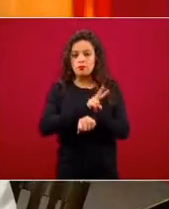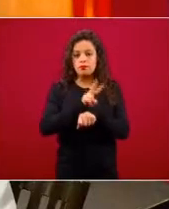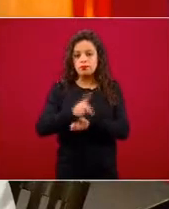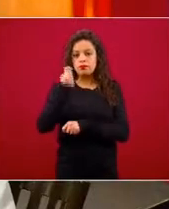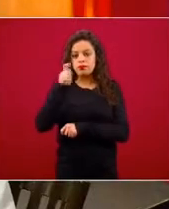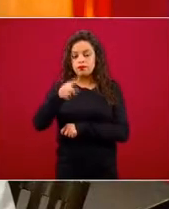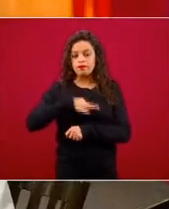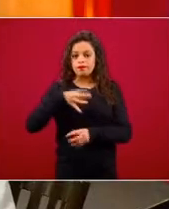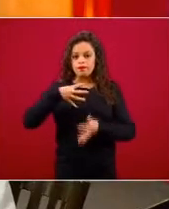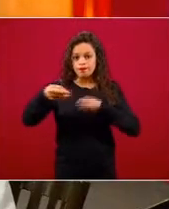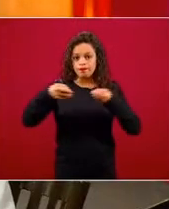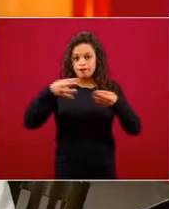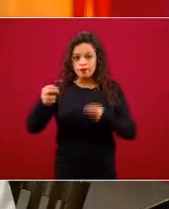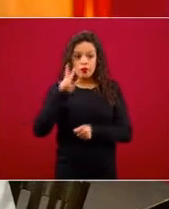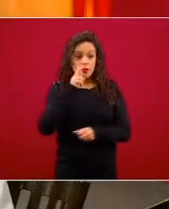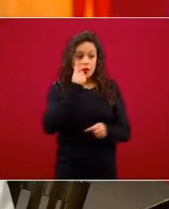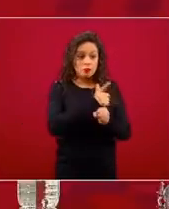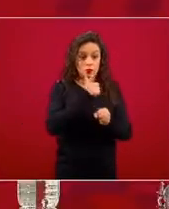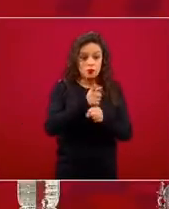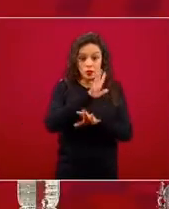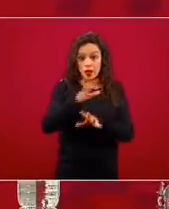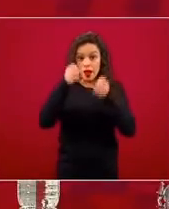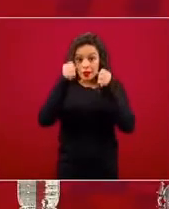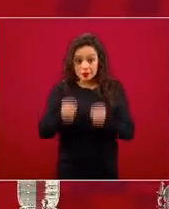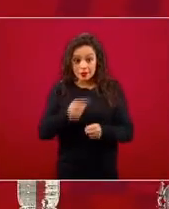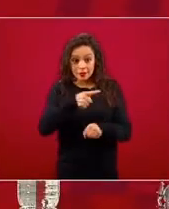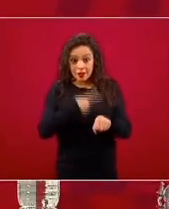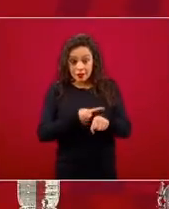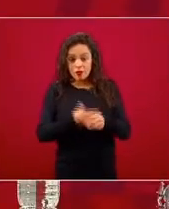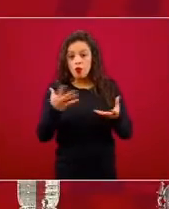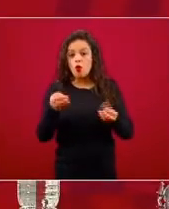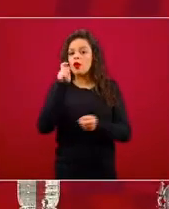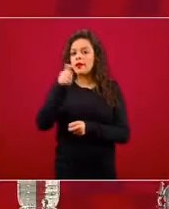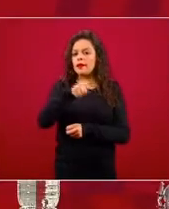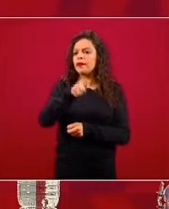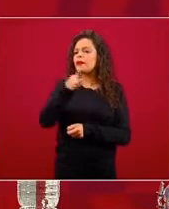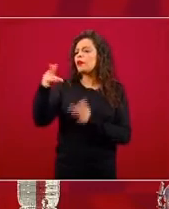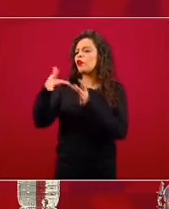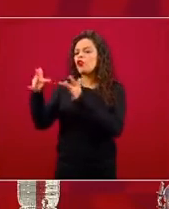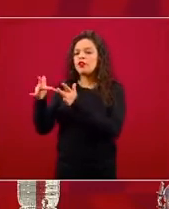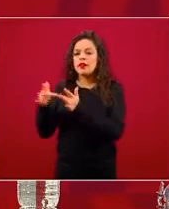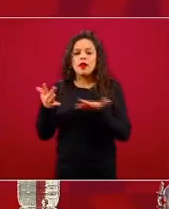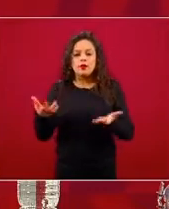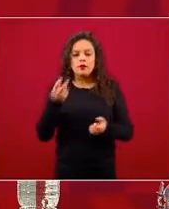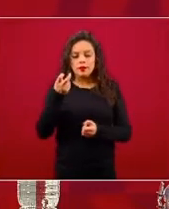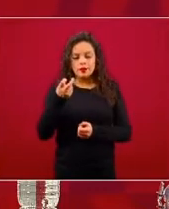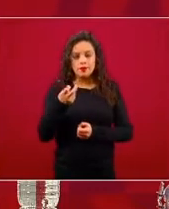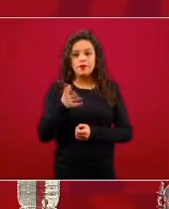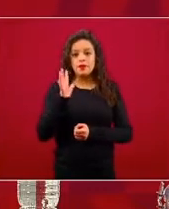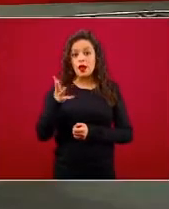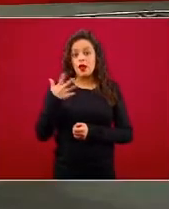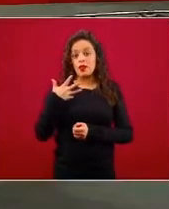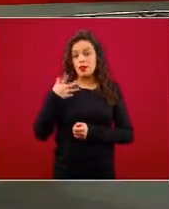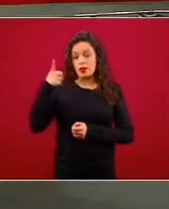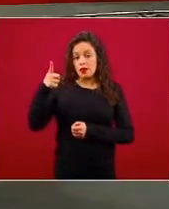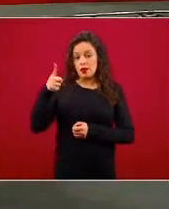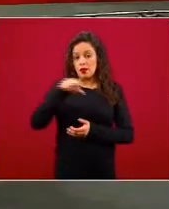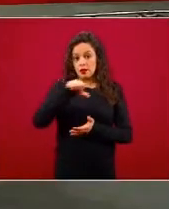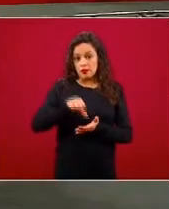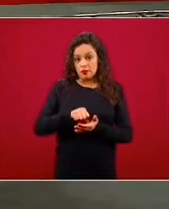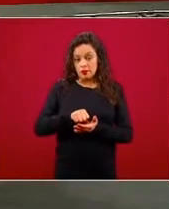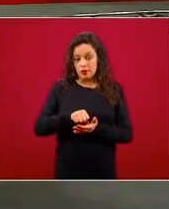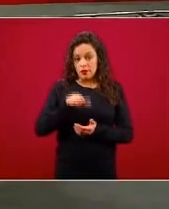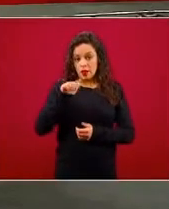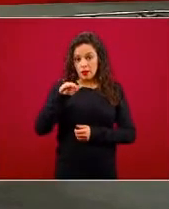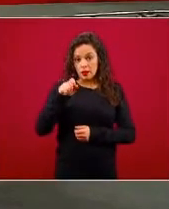the cases and to see who have they been mingling with and they have been confirmed. This way we can guarantee that we continue